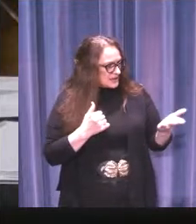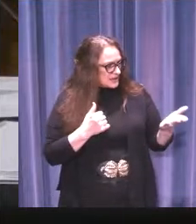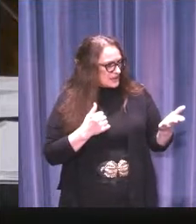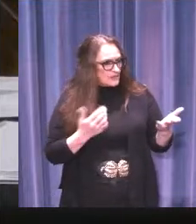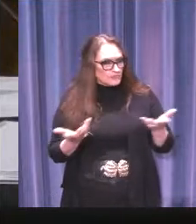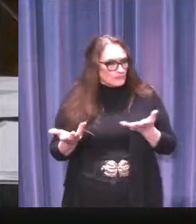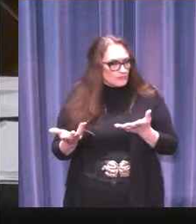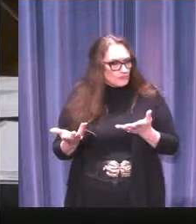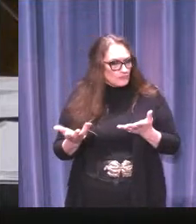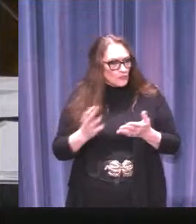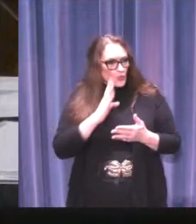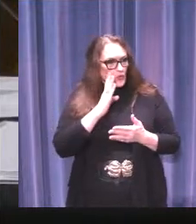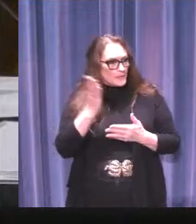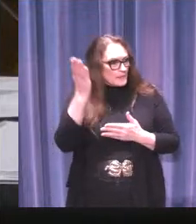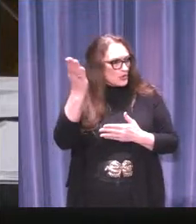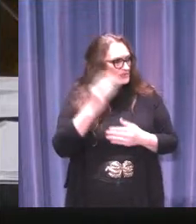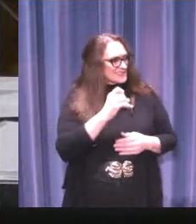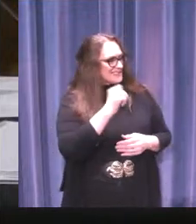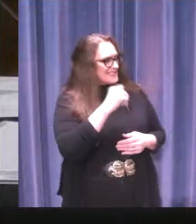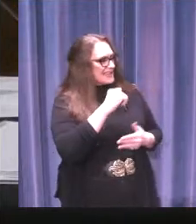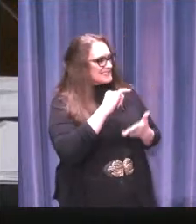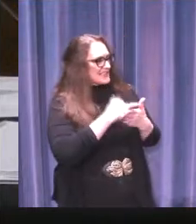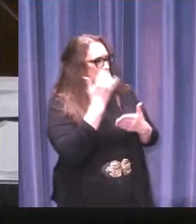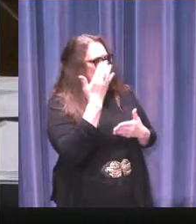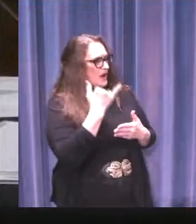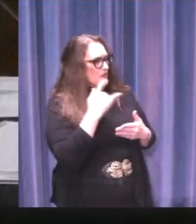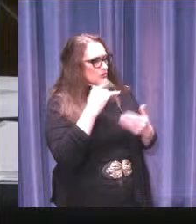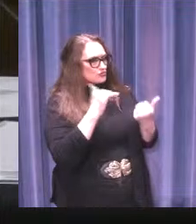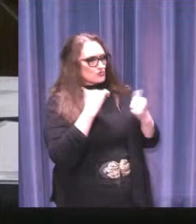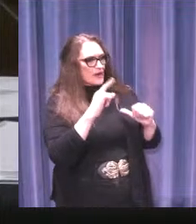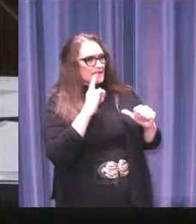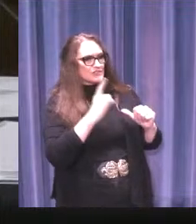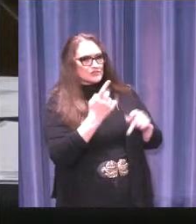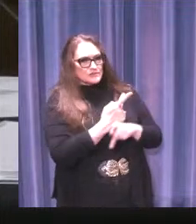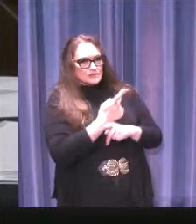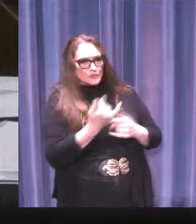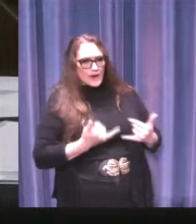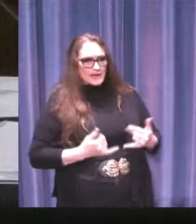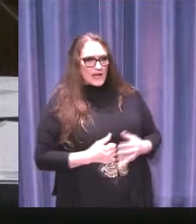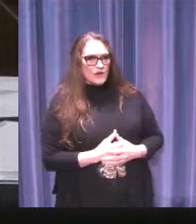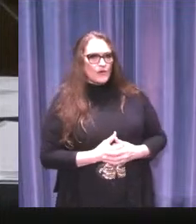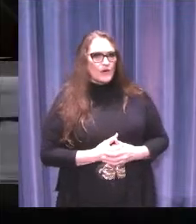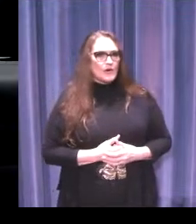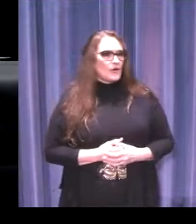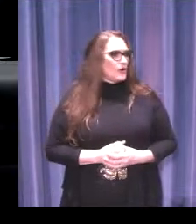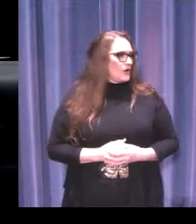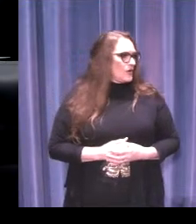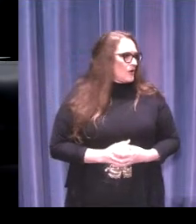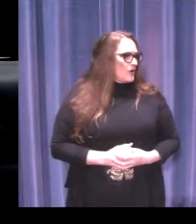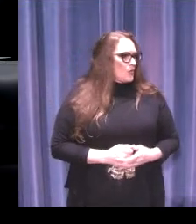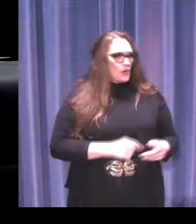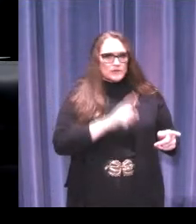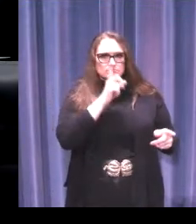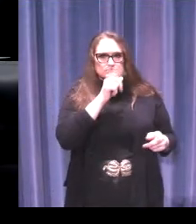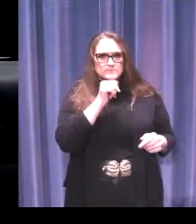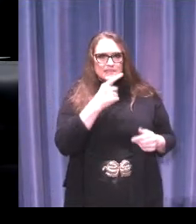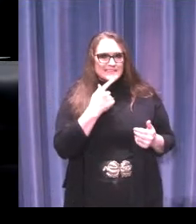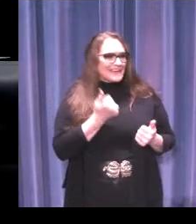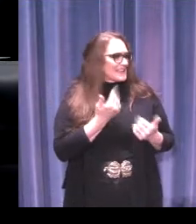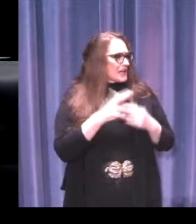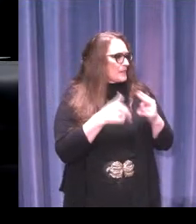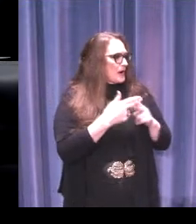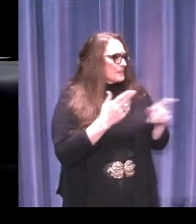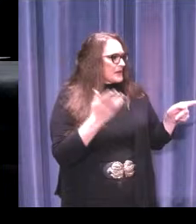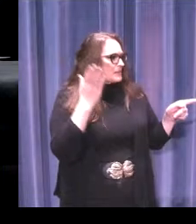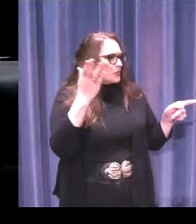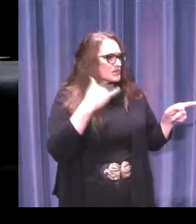this going to be a motion? Yes, that's why we're trying to feather this out now. with Well, what he John had didn't said, state because anything about it being a motion.